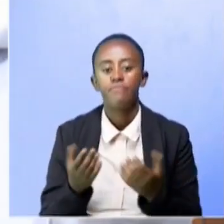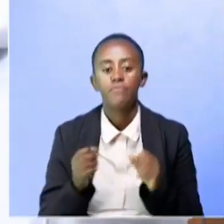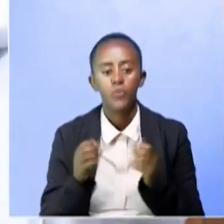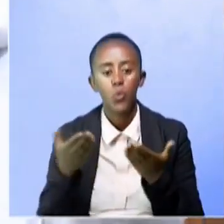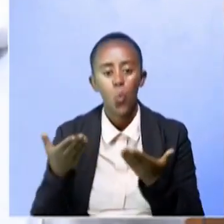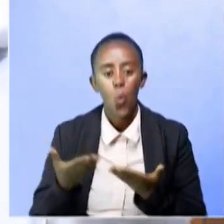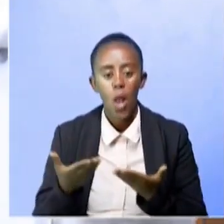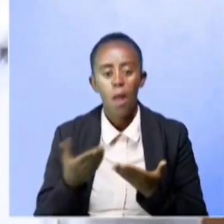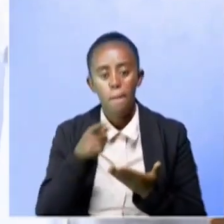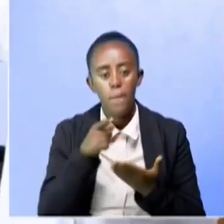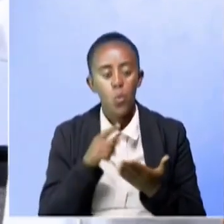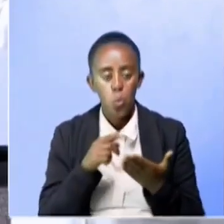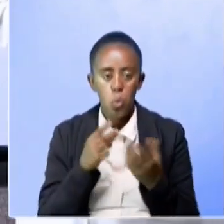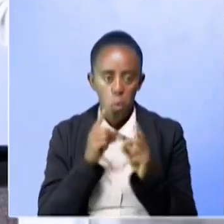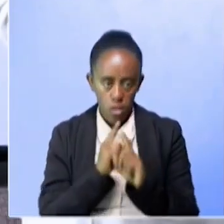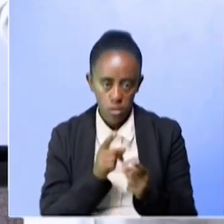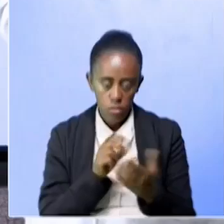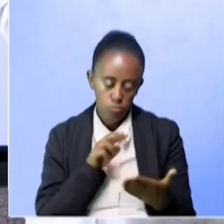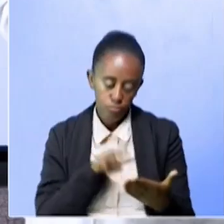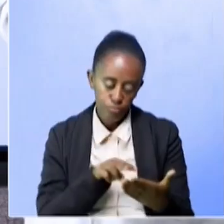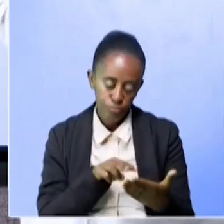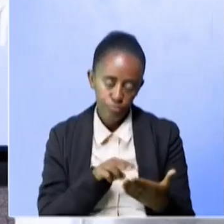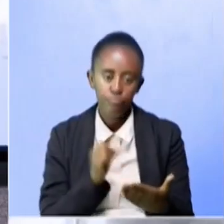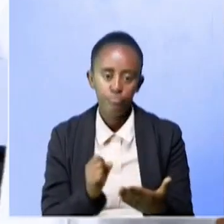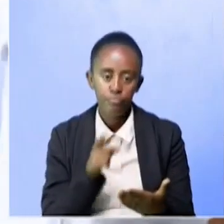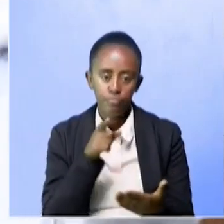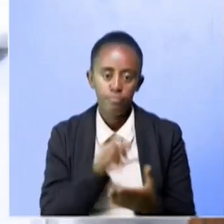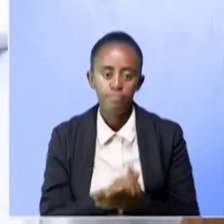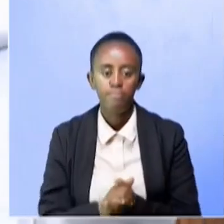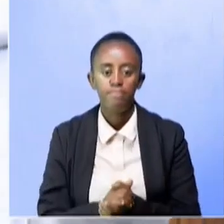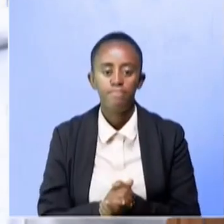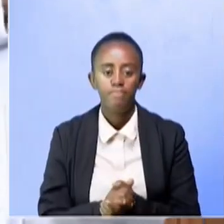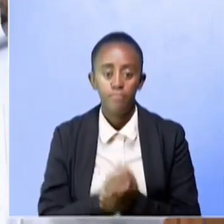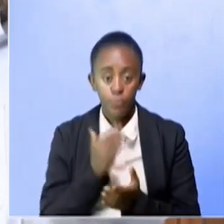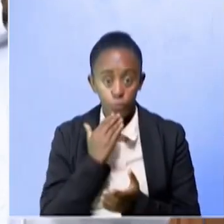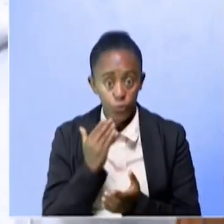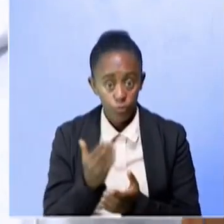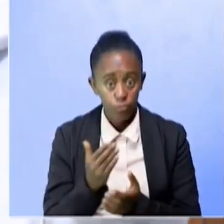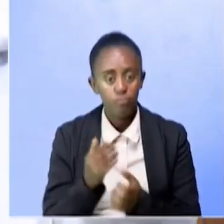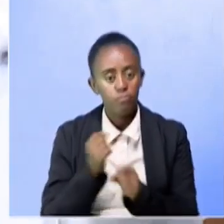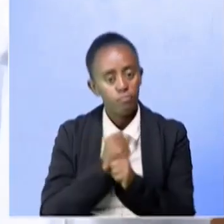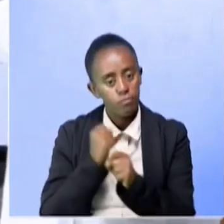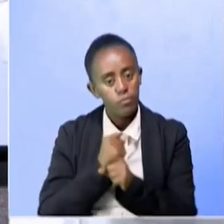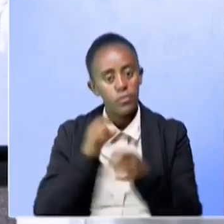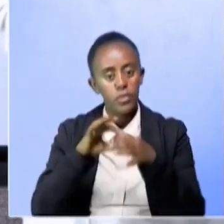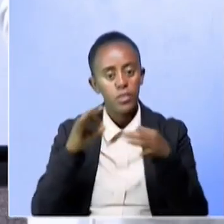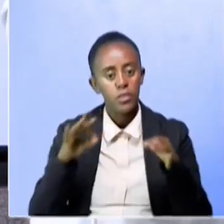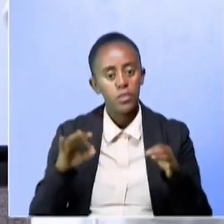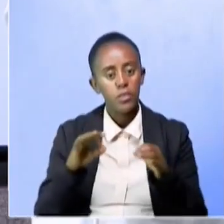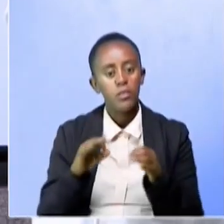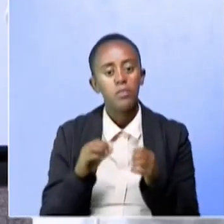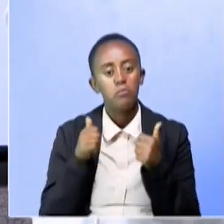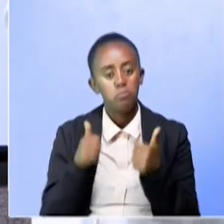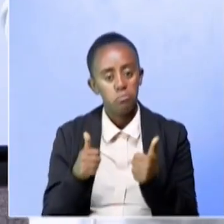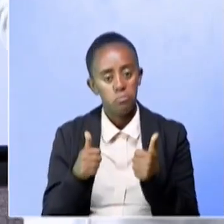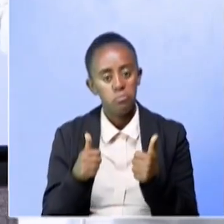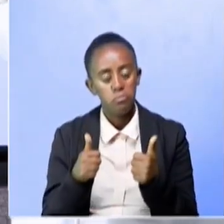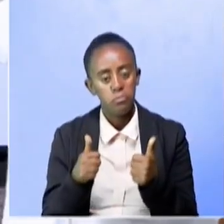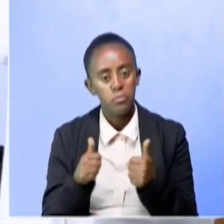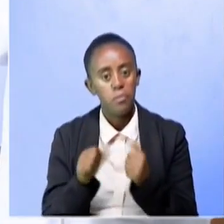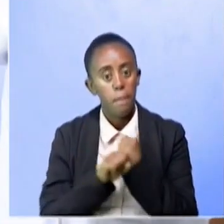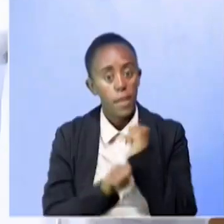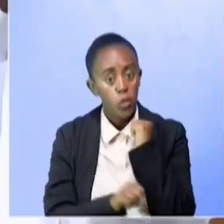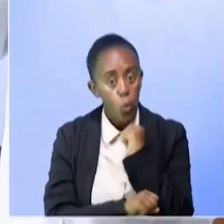welcome to check your answer, right? So those of you are good at doing your sentences in such a way, that's good. Based